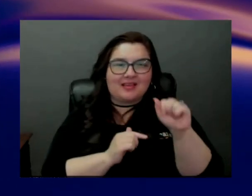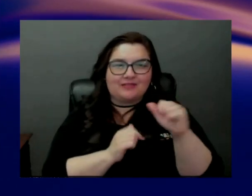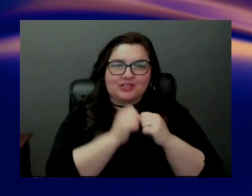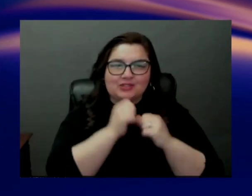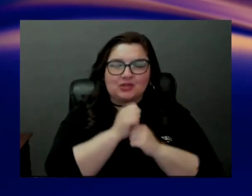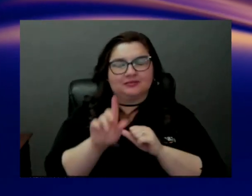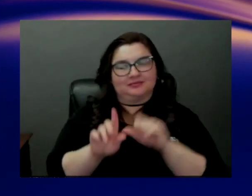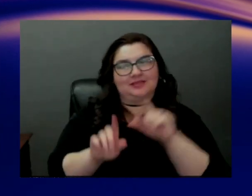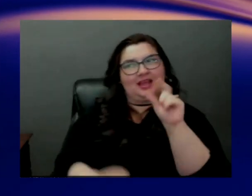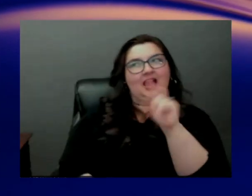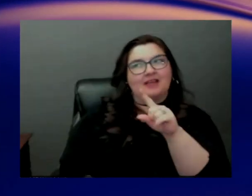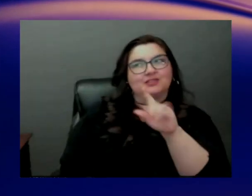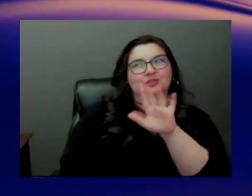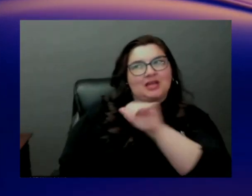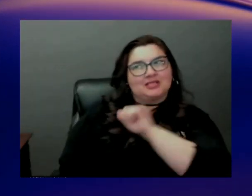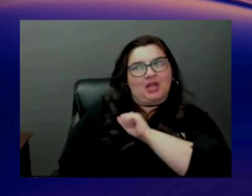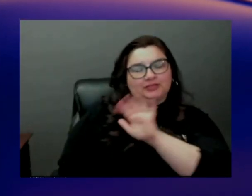Aaron.